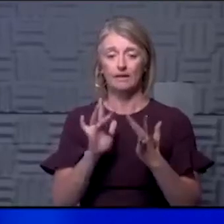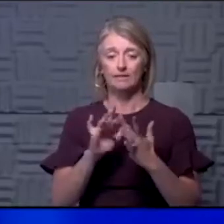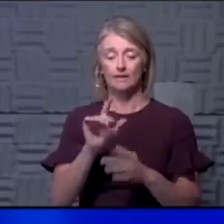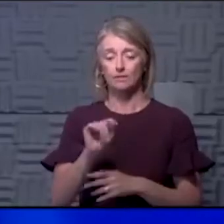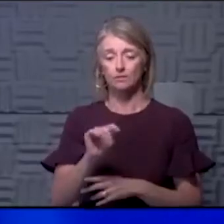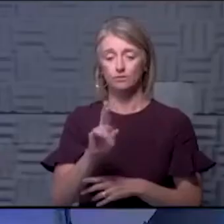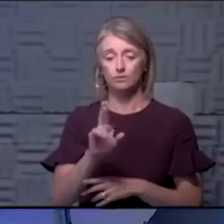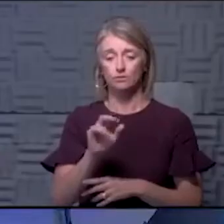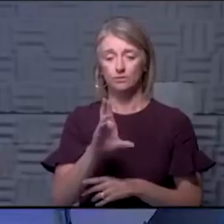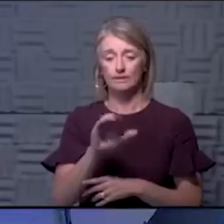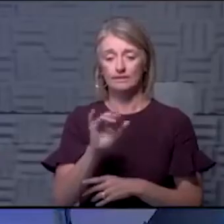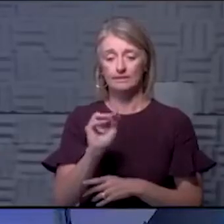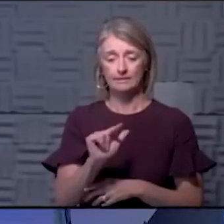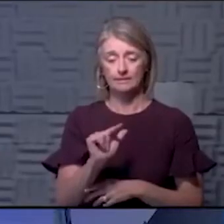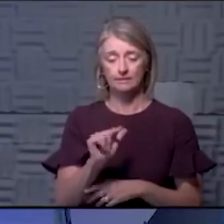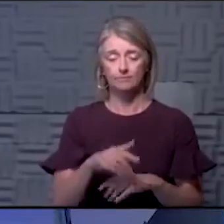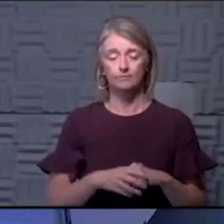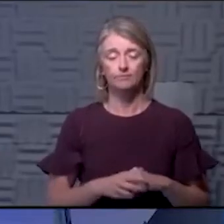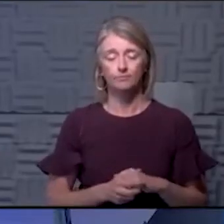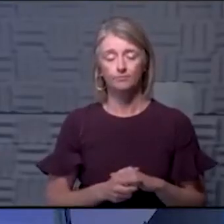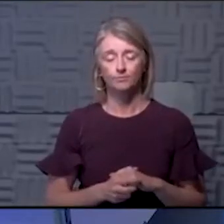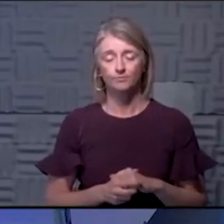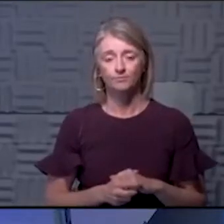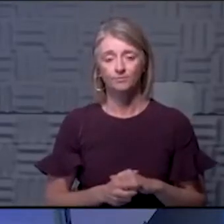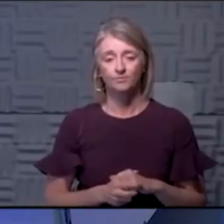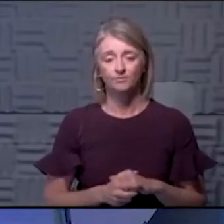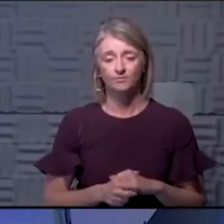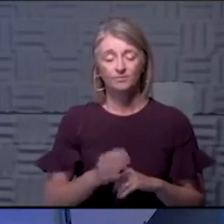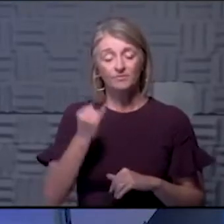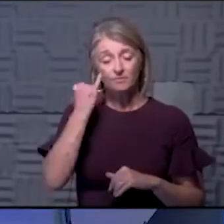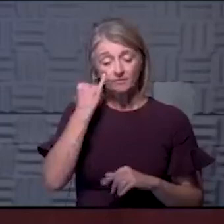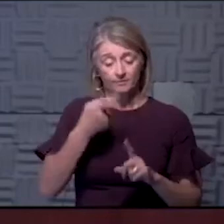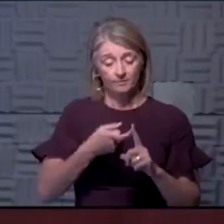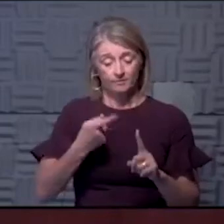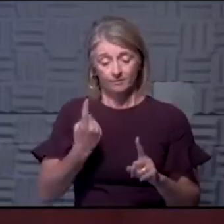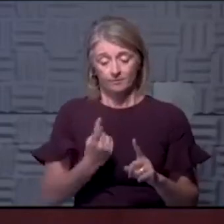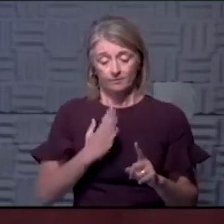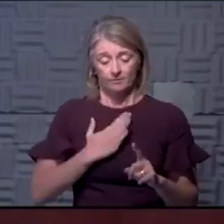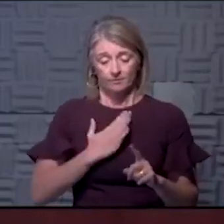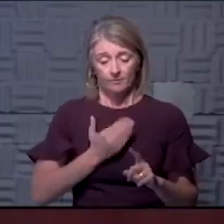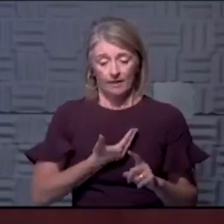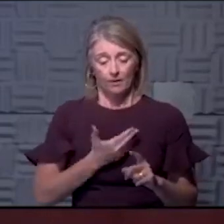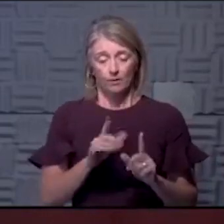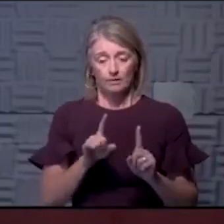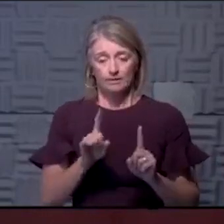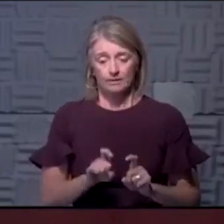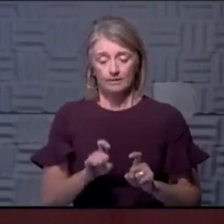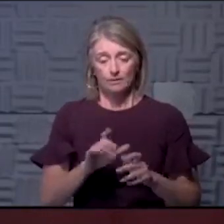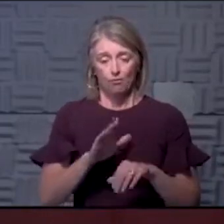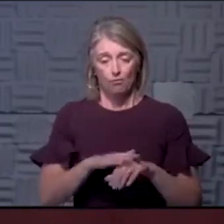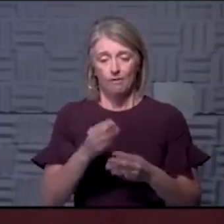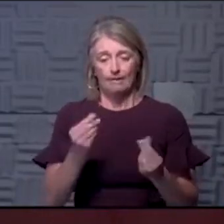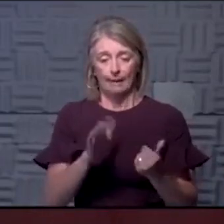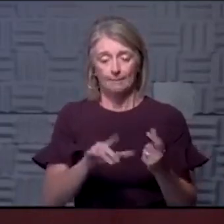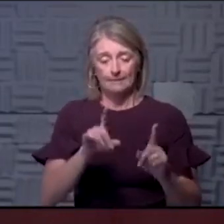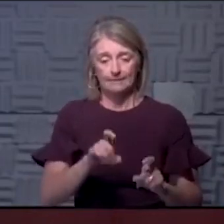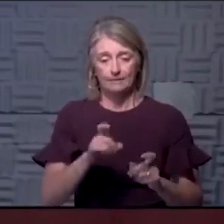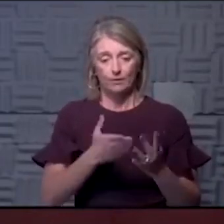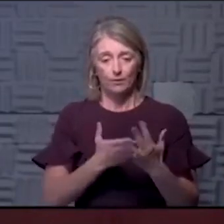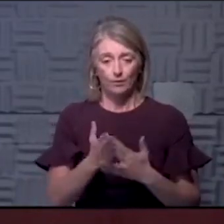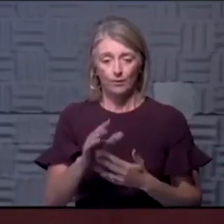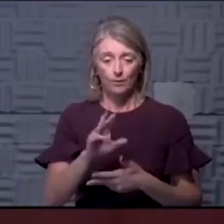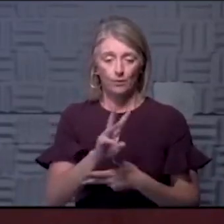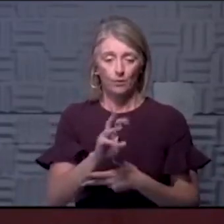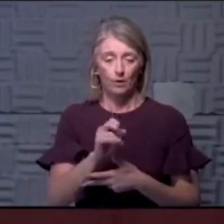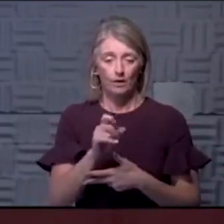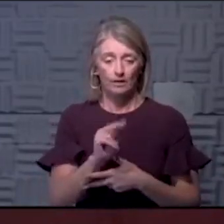tracing. So if it's from one of our tests, meaning on-campus testing, whether it's through Watkins